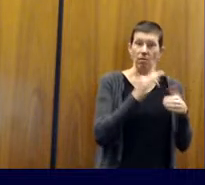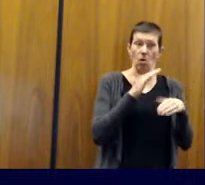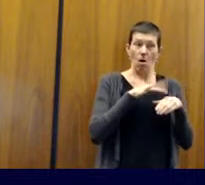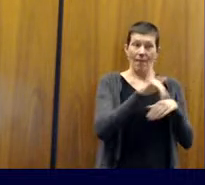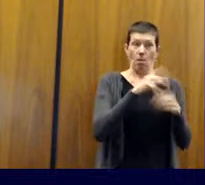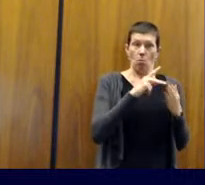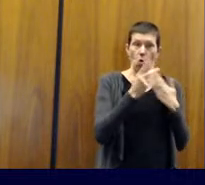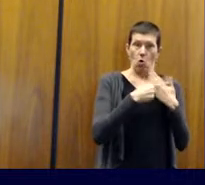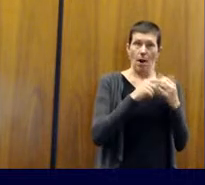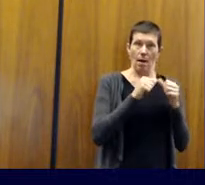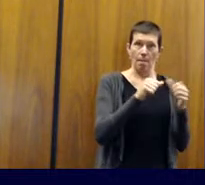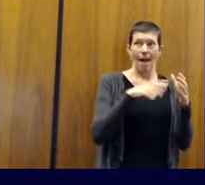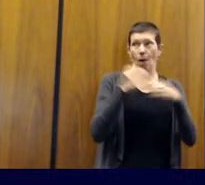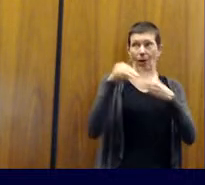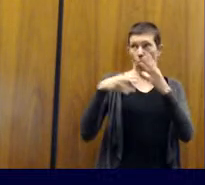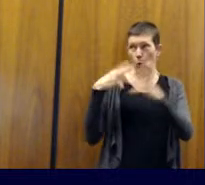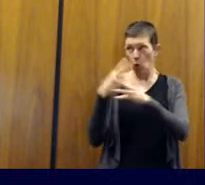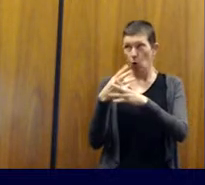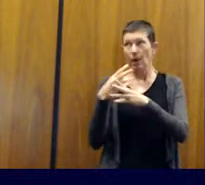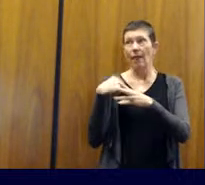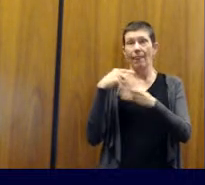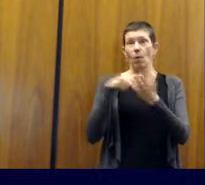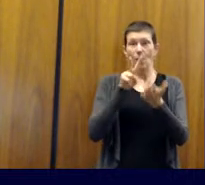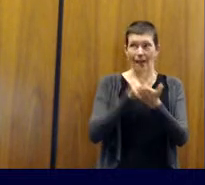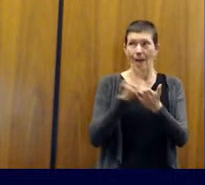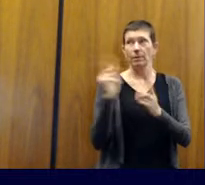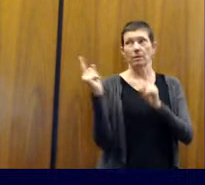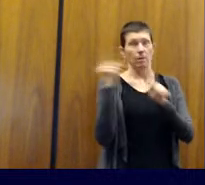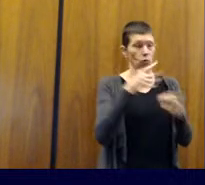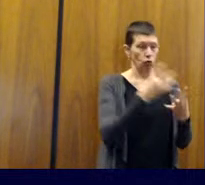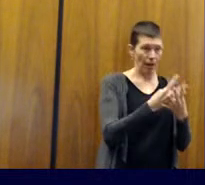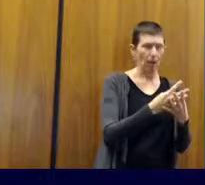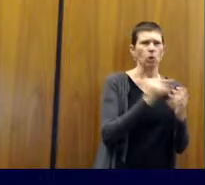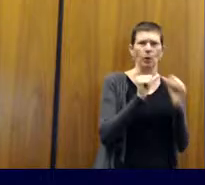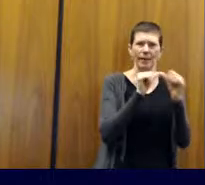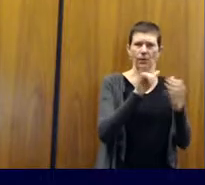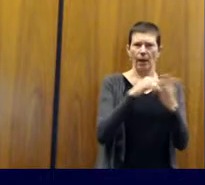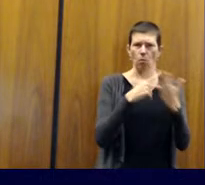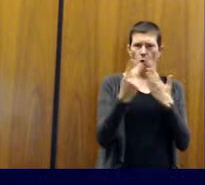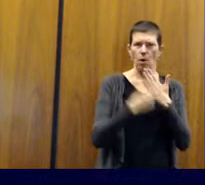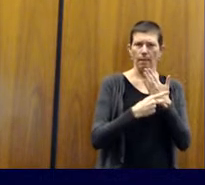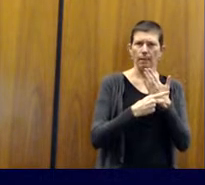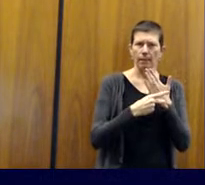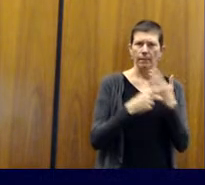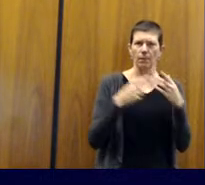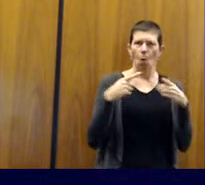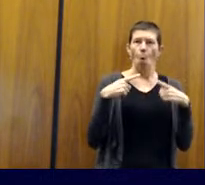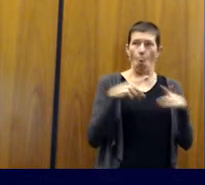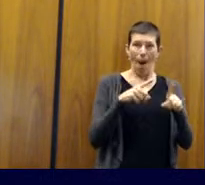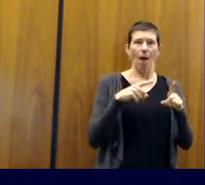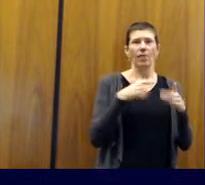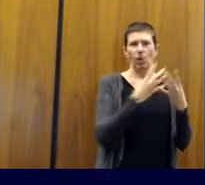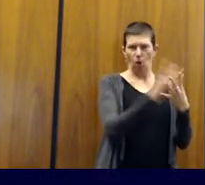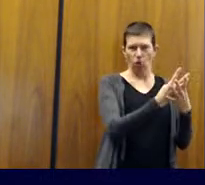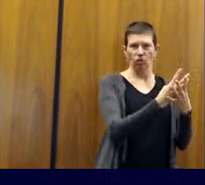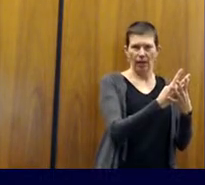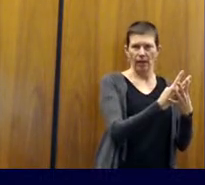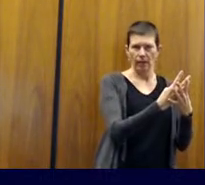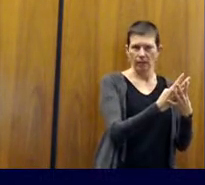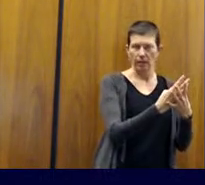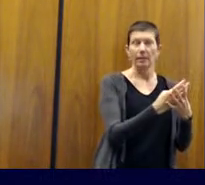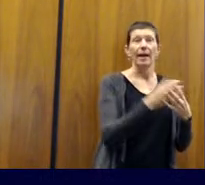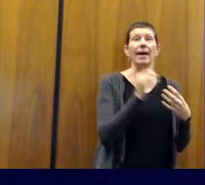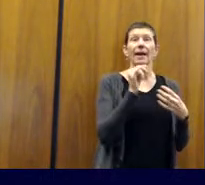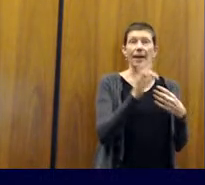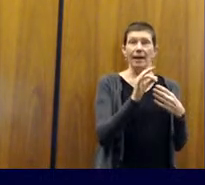program out in the world and they relapse and they come into jail, to continue that program while they're incarcerated. And then if they